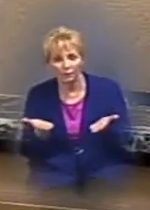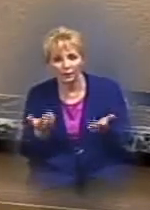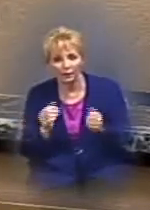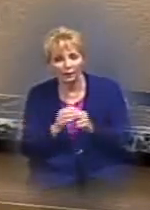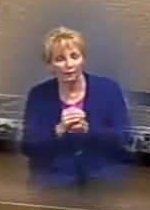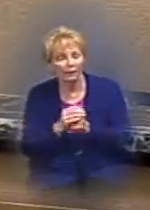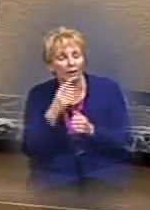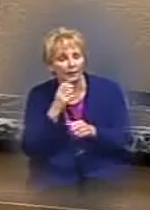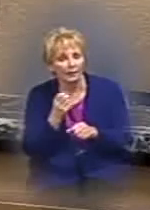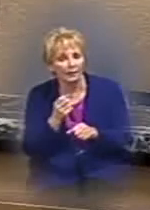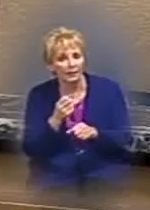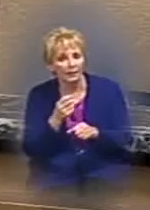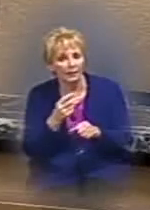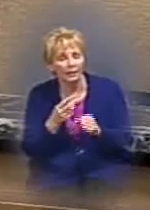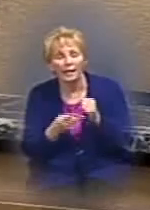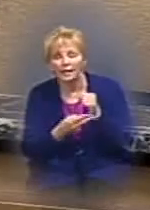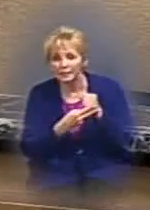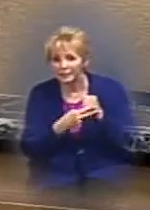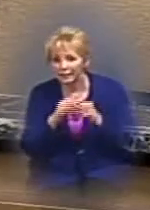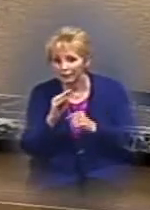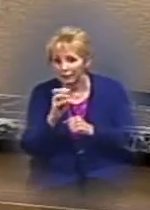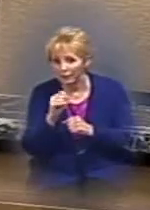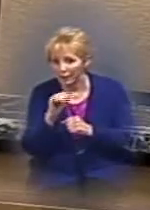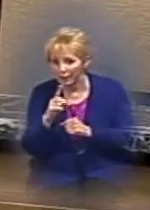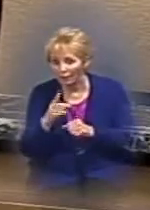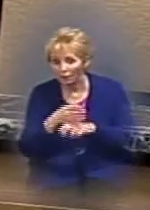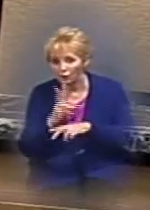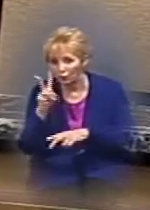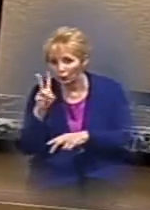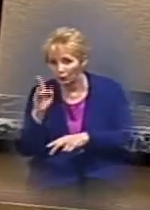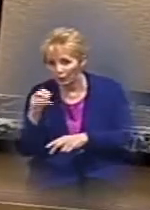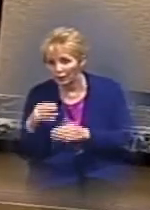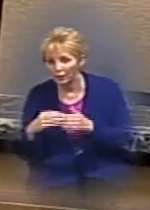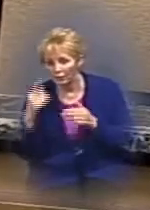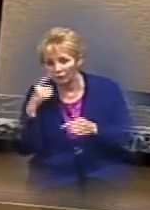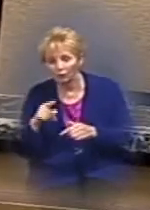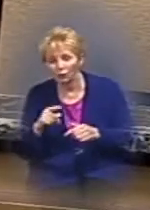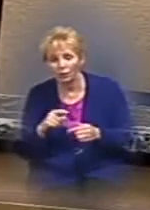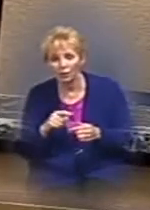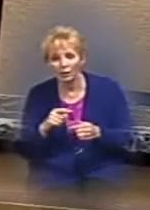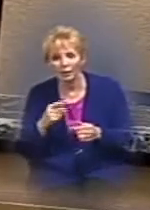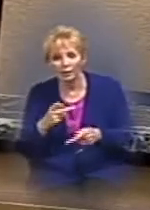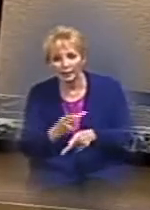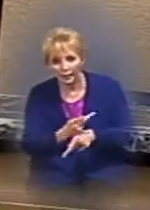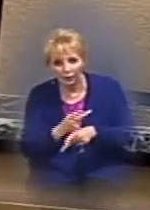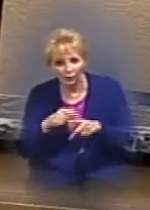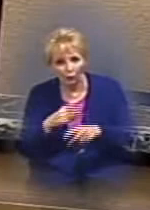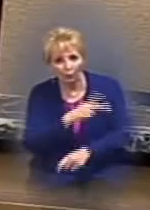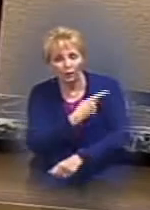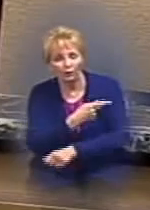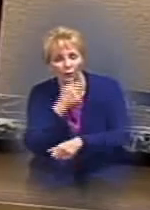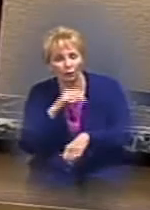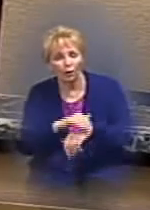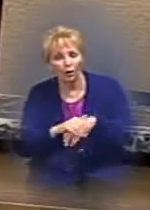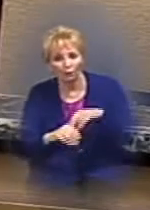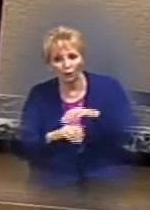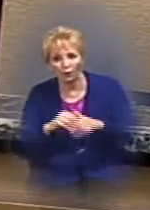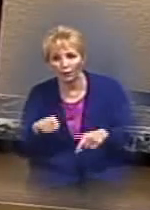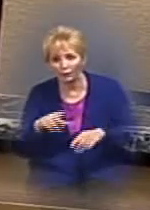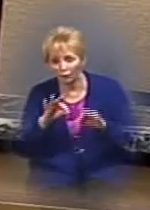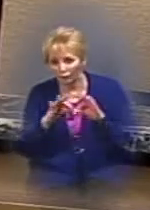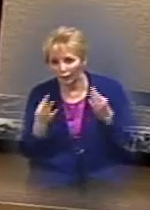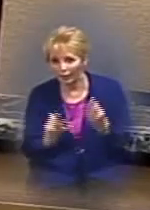saves Medicare more than $2 billion by providing solutions for physicians, care to patients, and comfort to